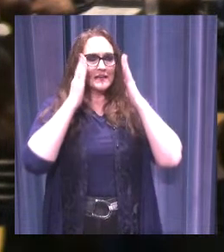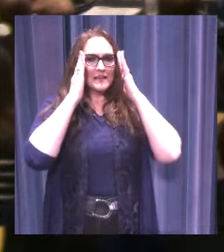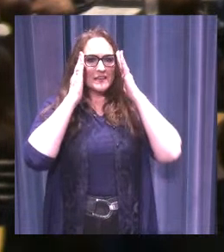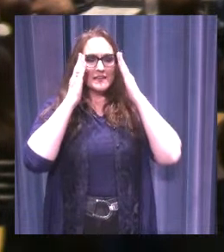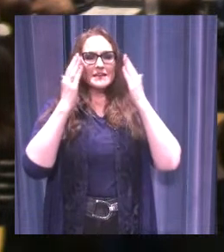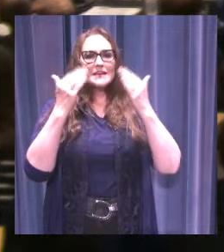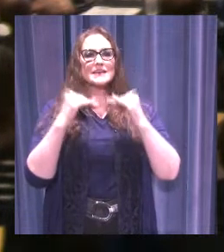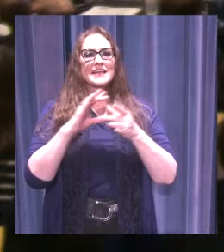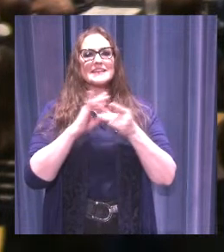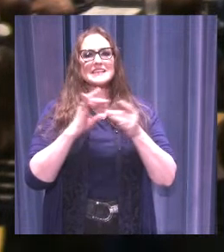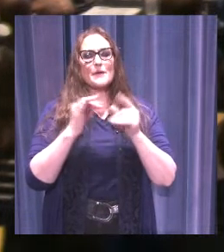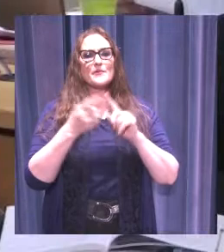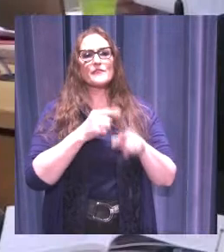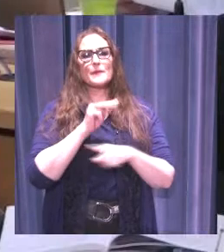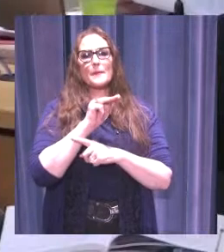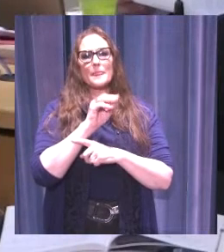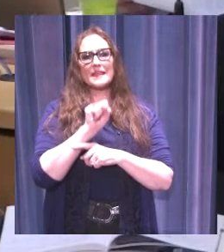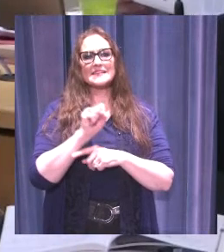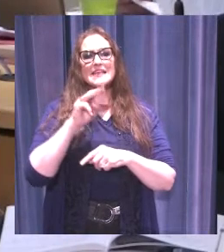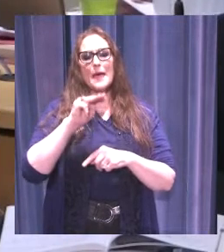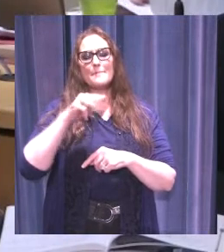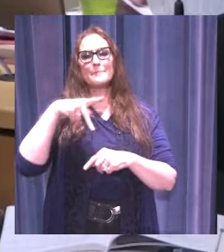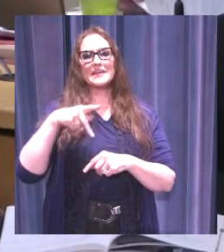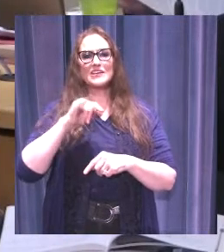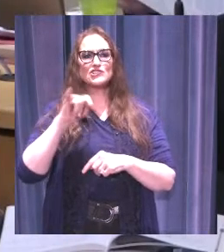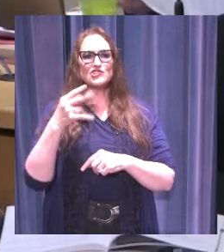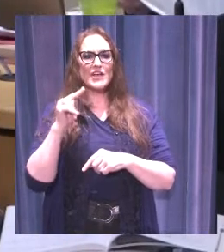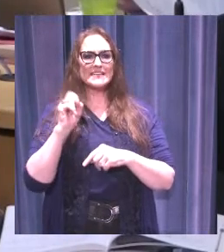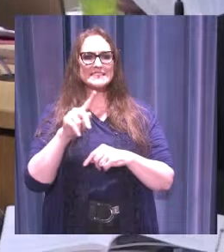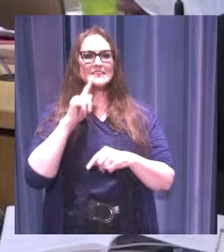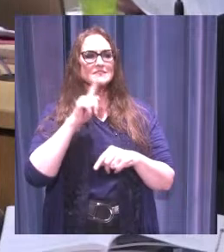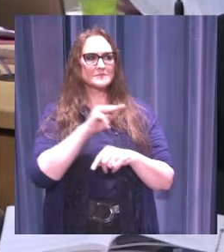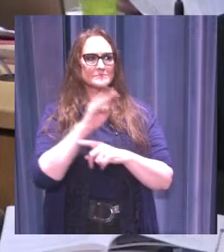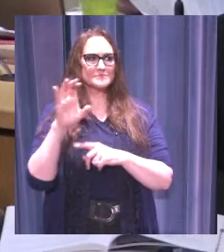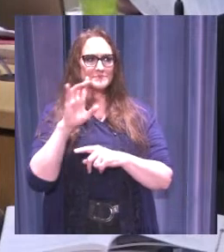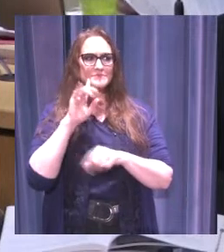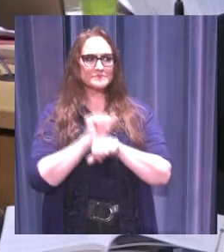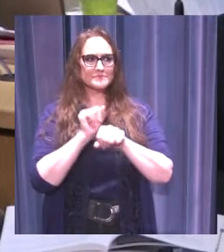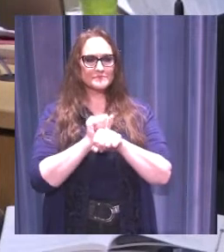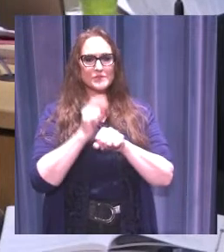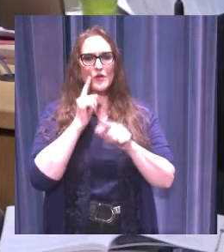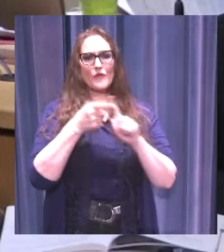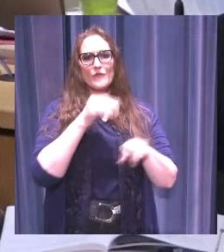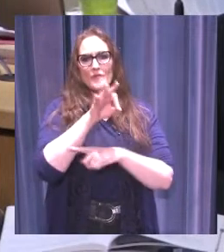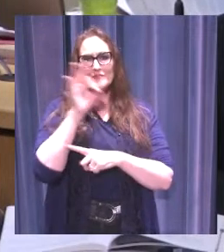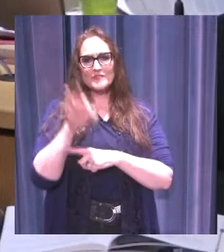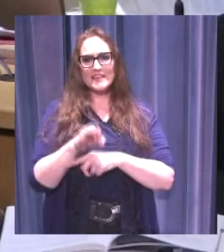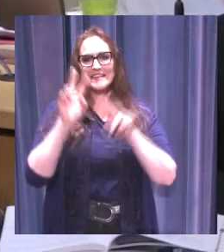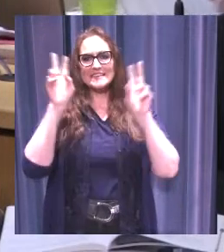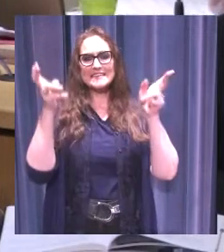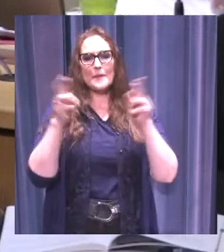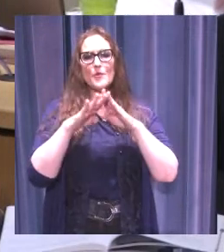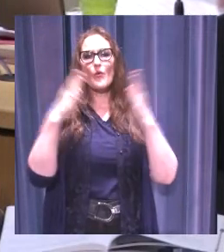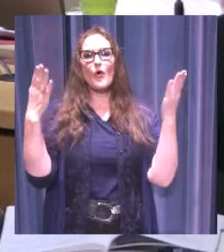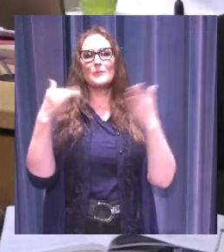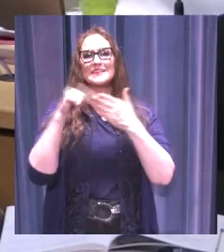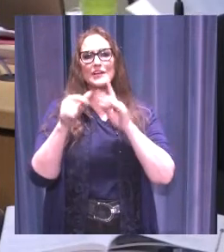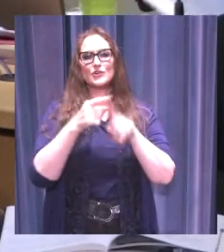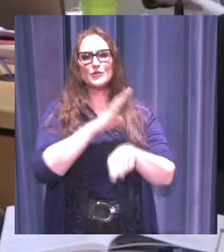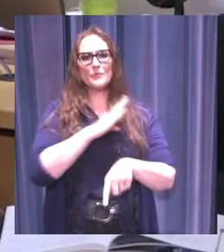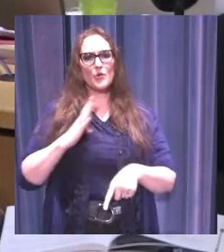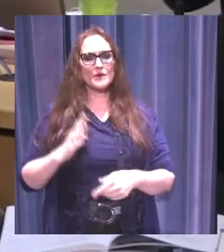Next comment's been submitted by Ms. MP Johnson, a Mott employee of Flint, Michigan, and on the topic of open letter to the board.